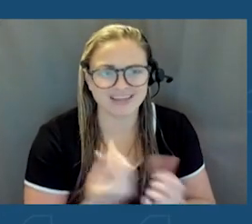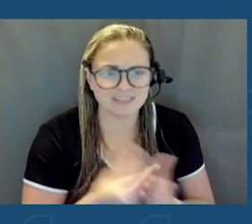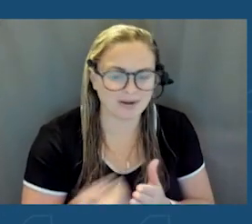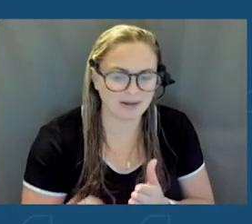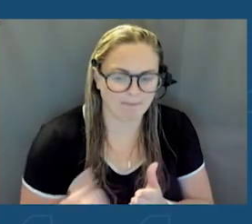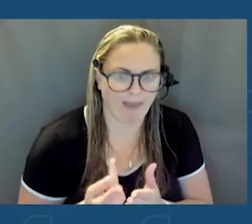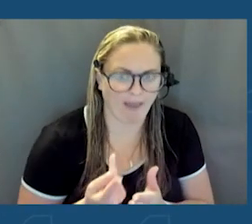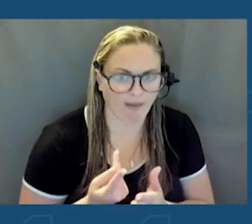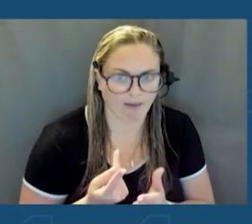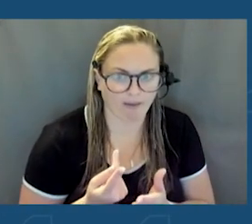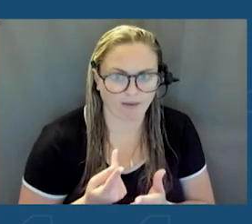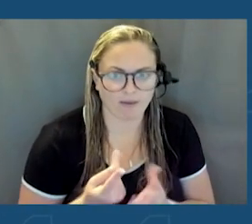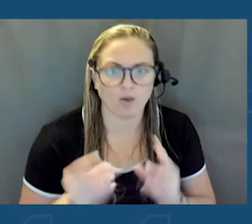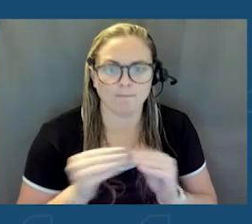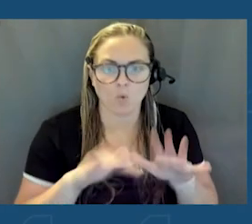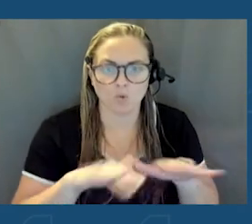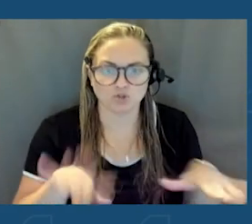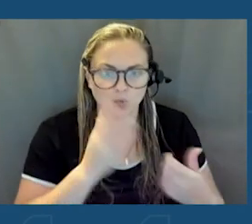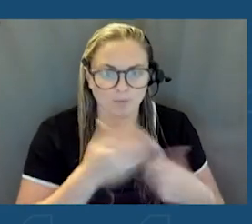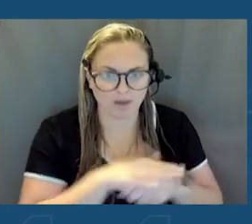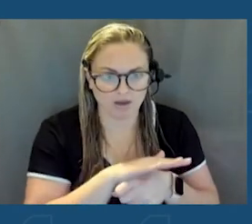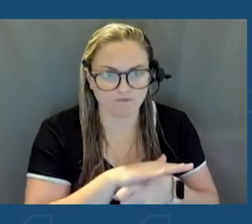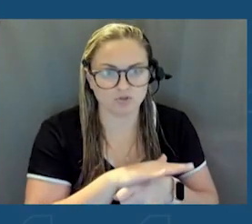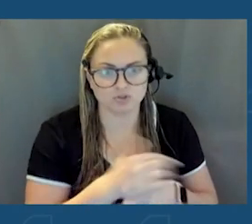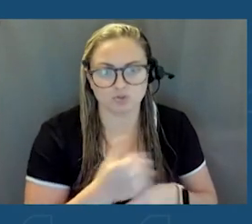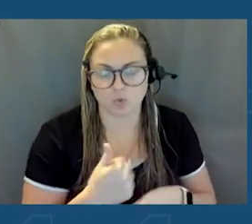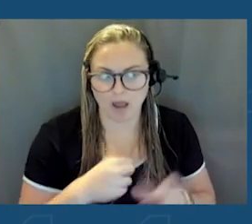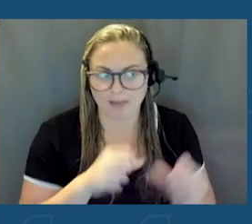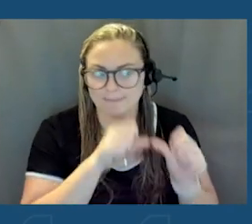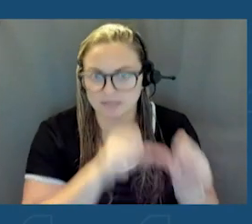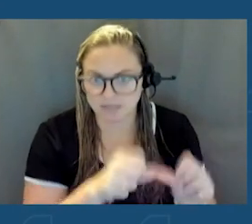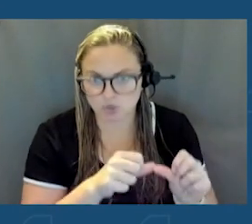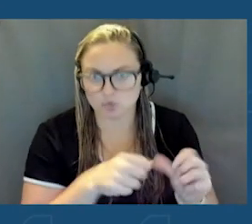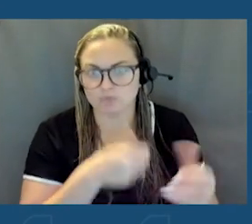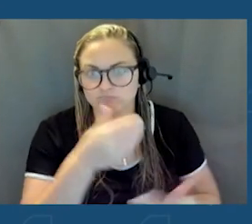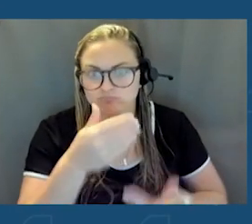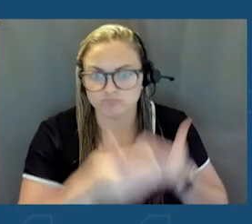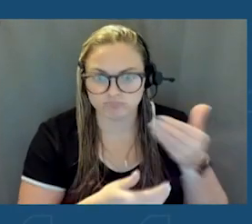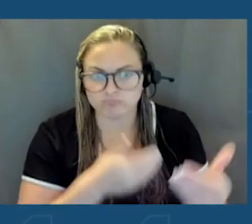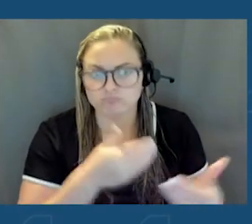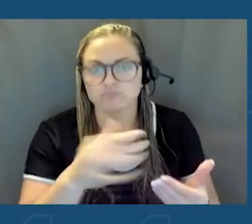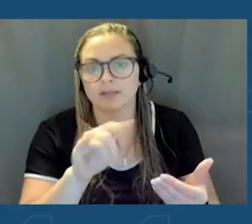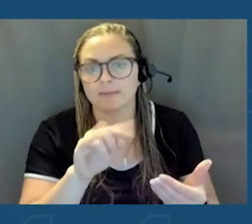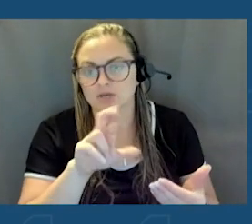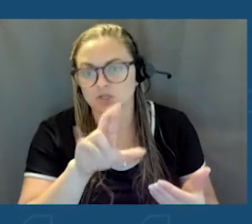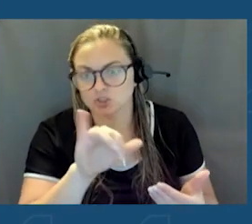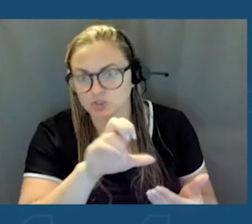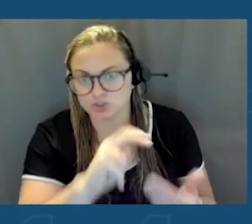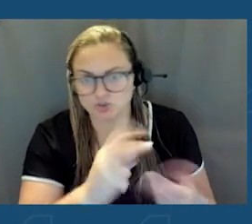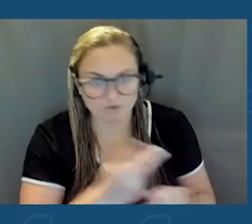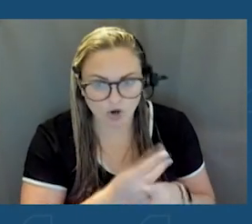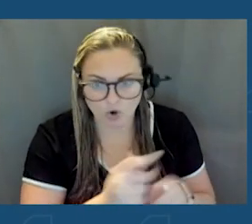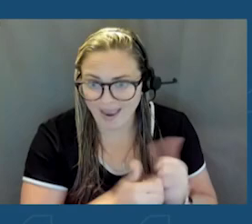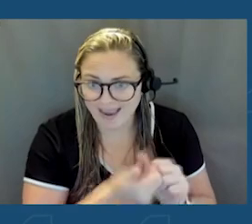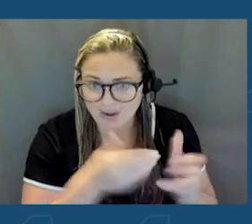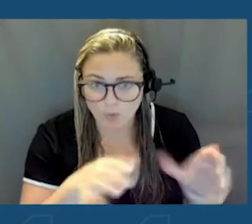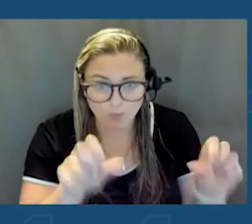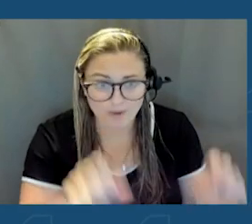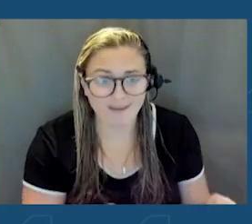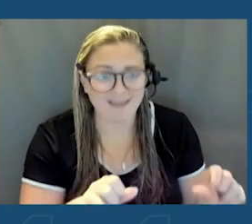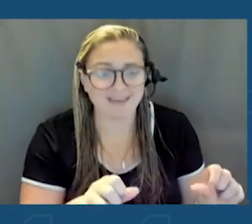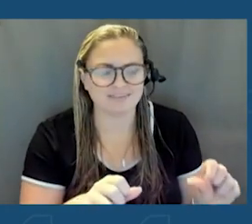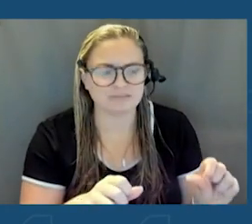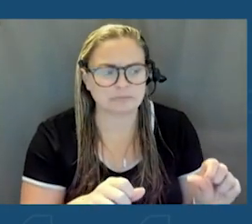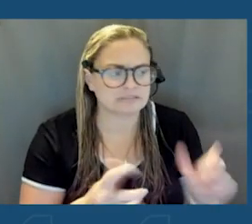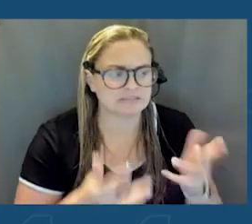pockets as more children are covered. So I am continuing to push our administration to find any way we can take steps